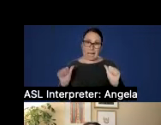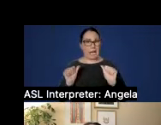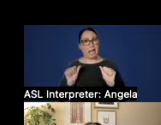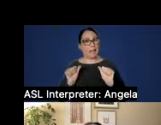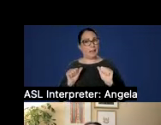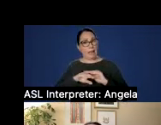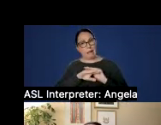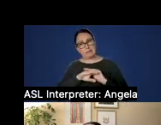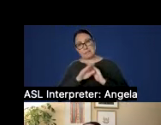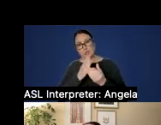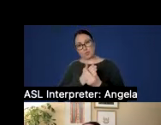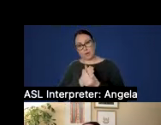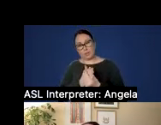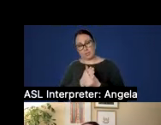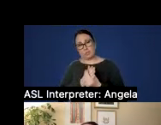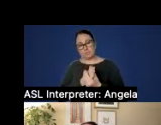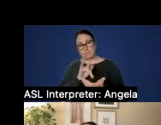IHS